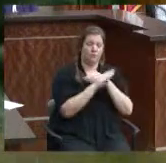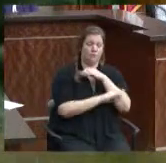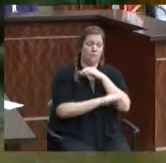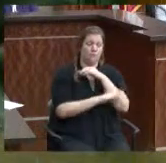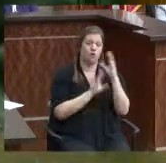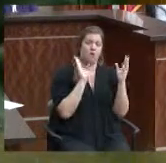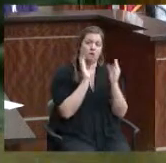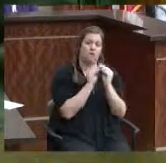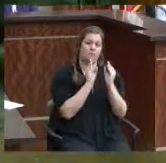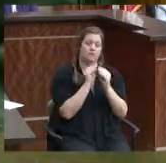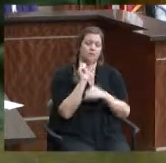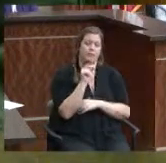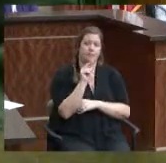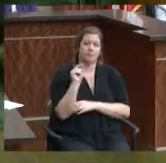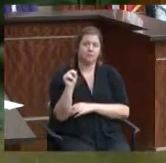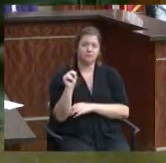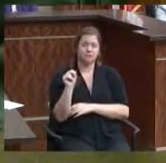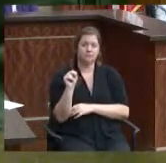Conference in Annapolis.